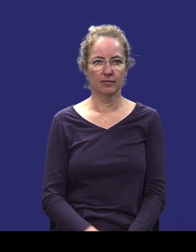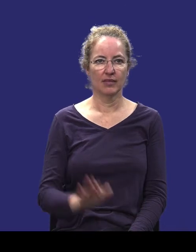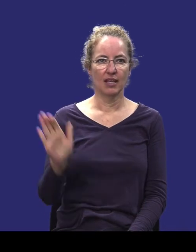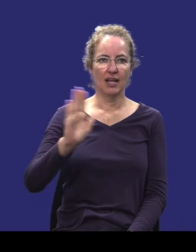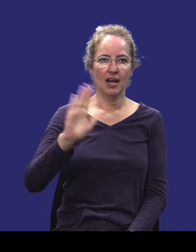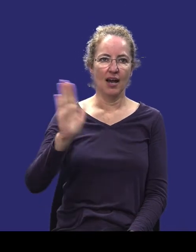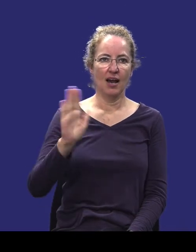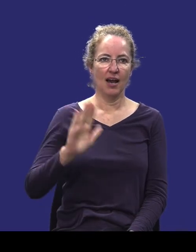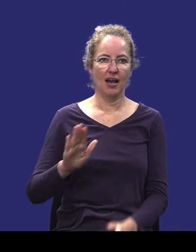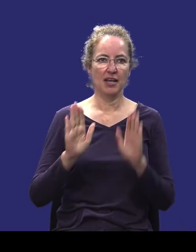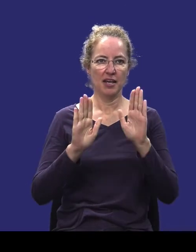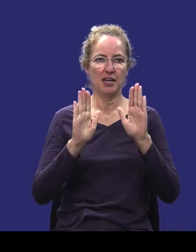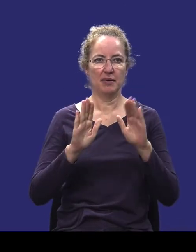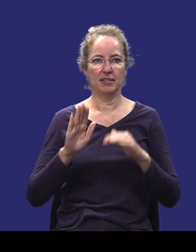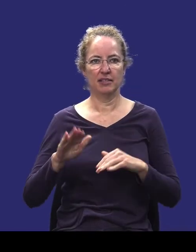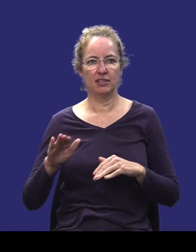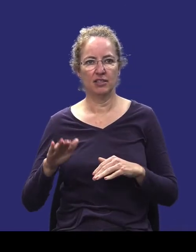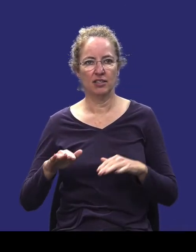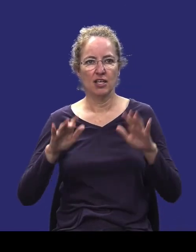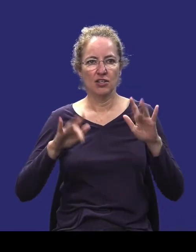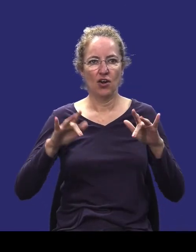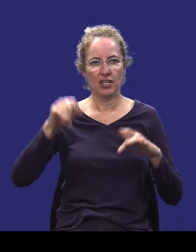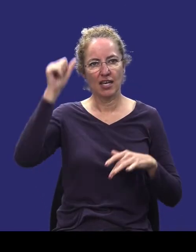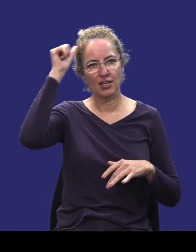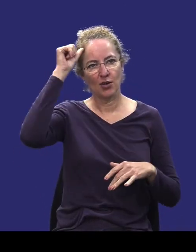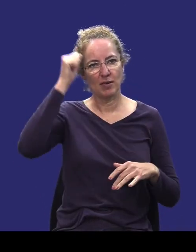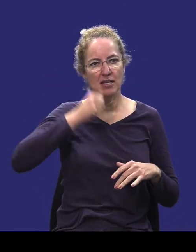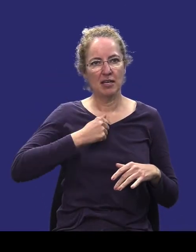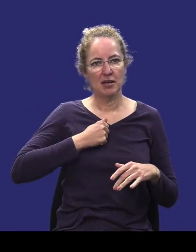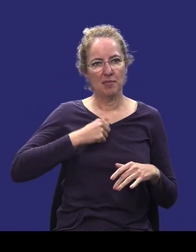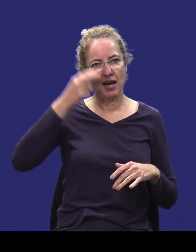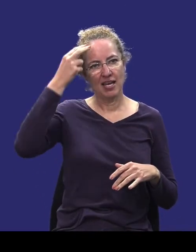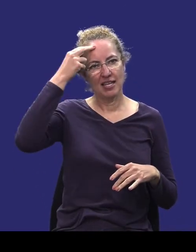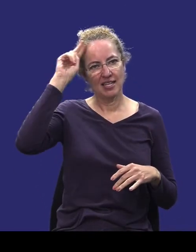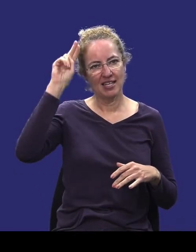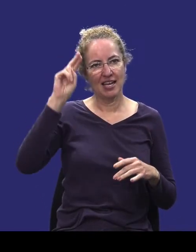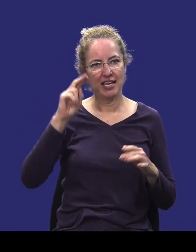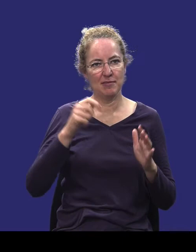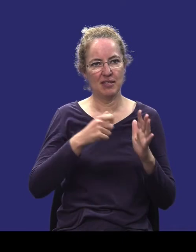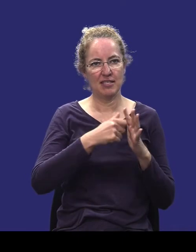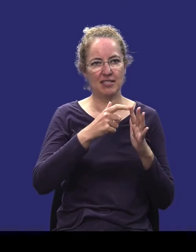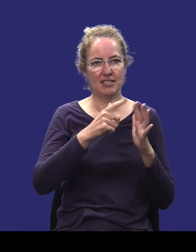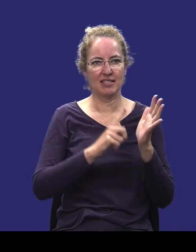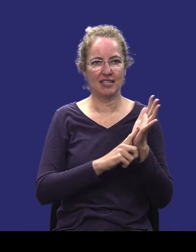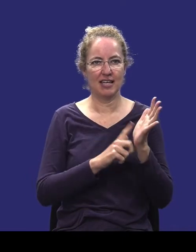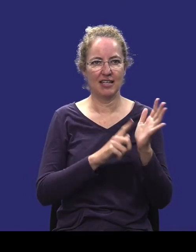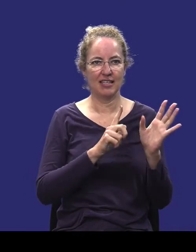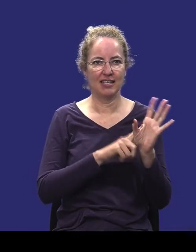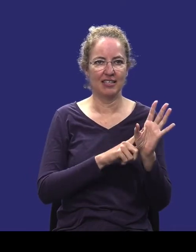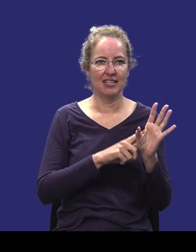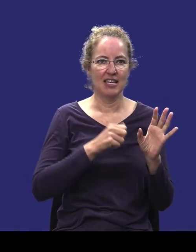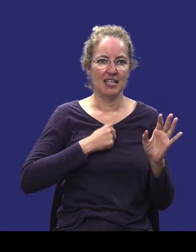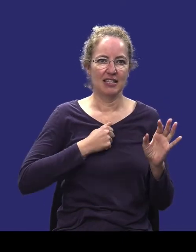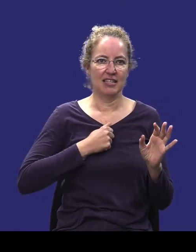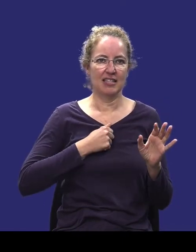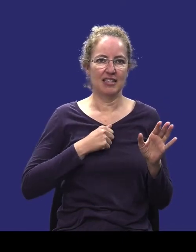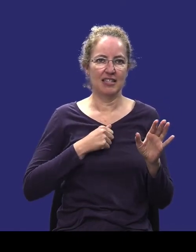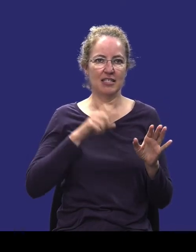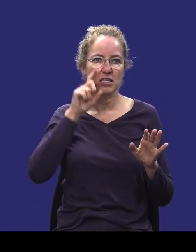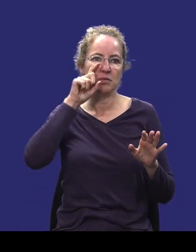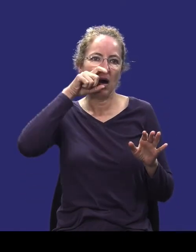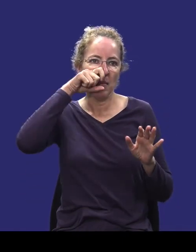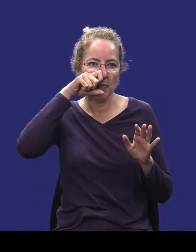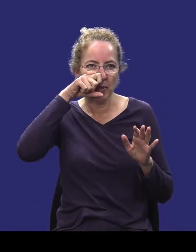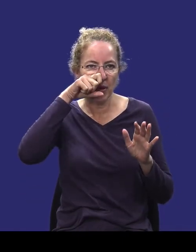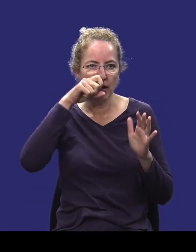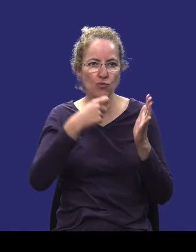Hi amazing kids! For those of you that don't know me, my name's Kelly and this is my amazing bird, Rosie. She's an eclectus.